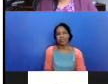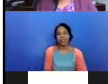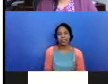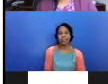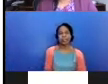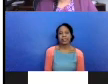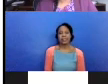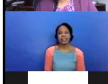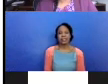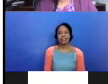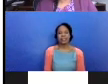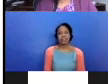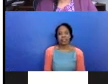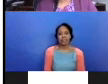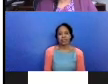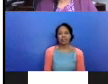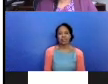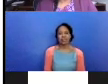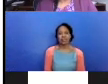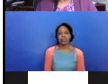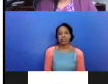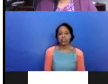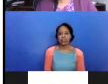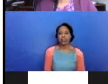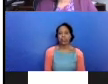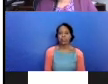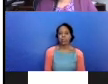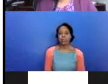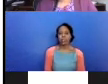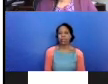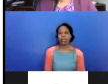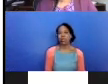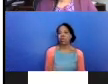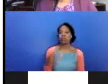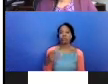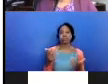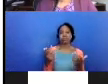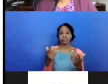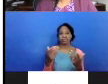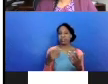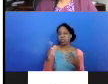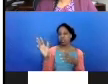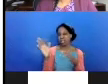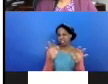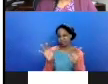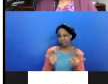with never thinking RJ was possible, and also never thinking looking at trauma was possible with these